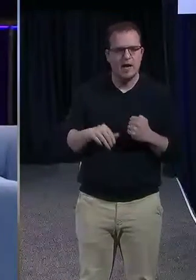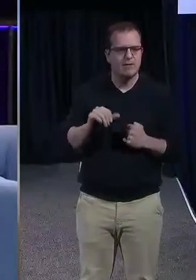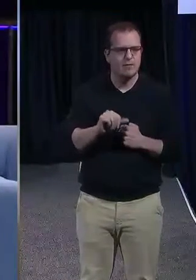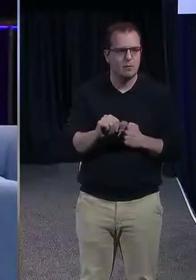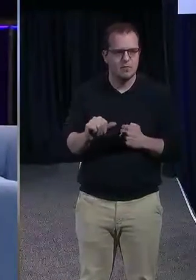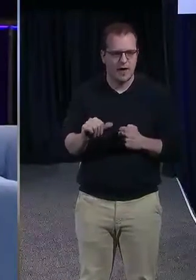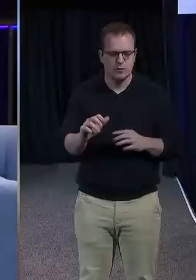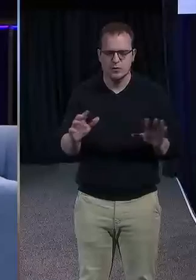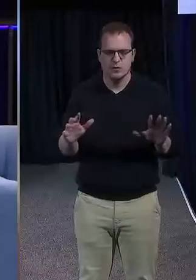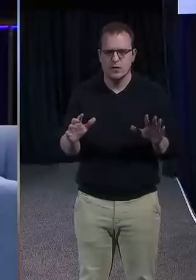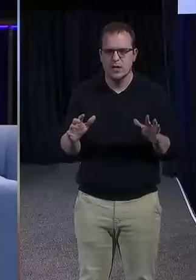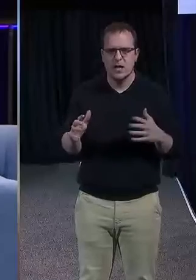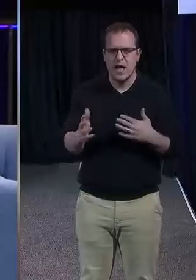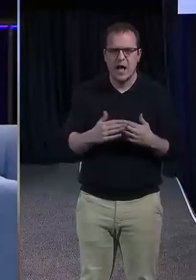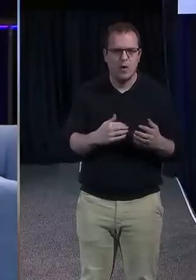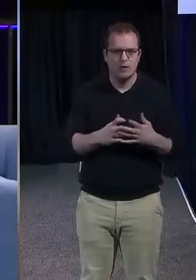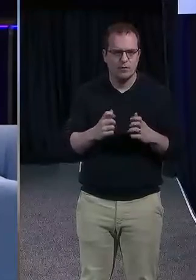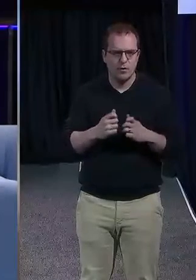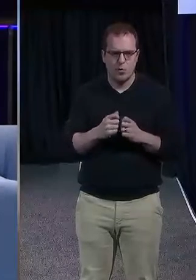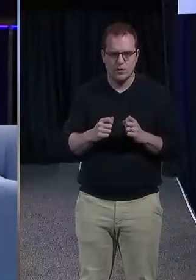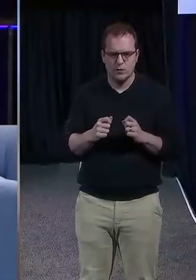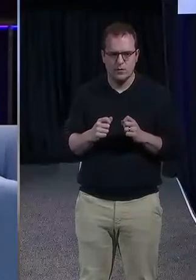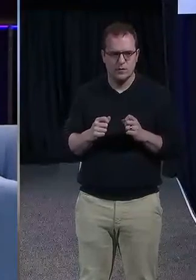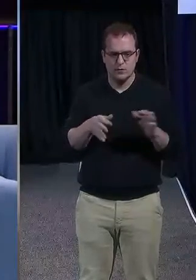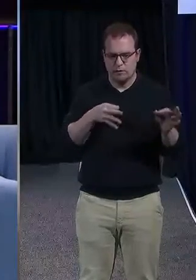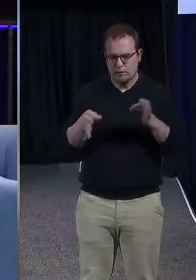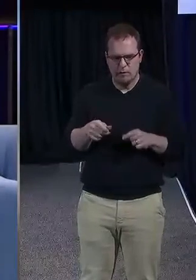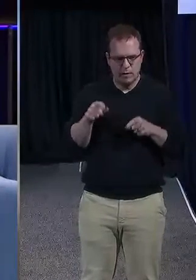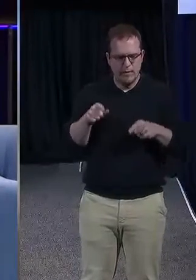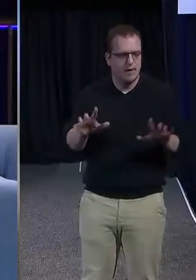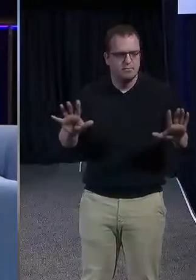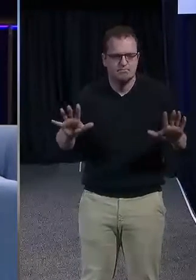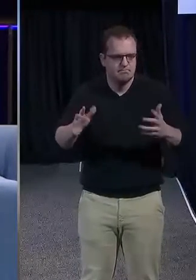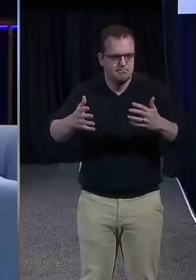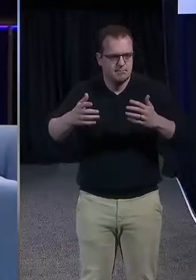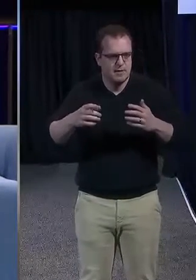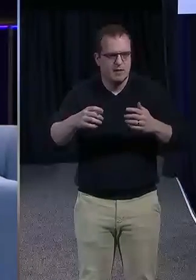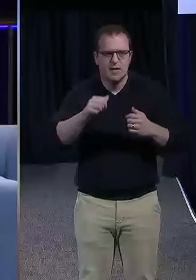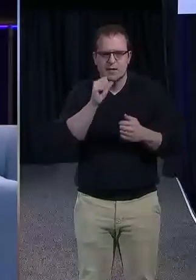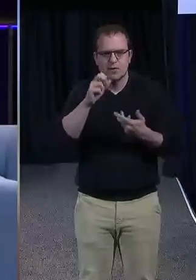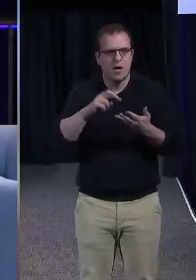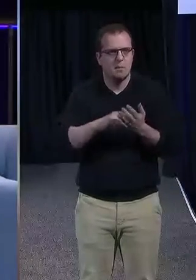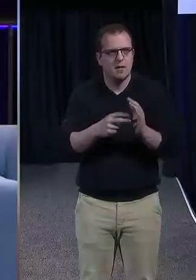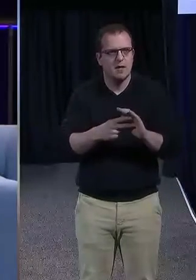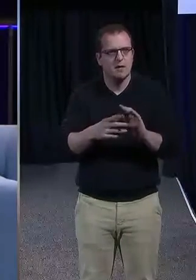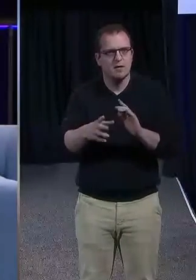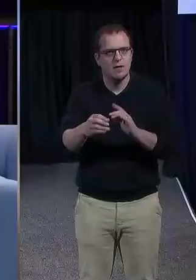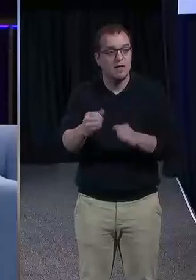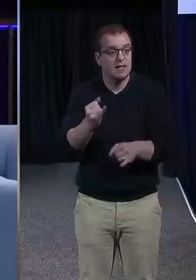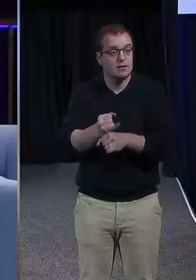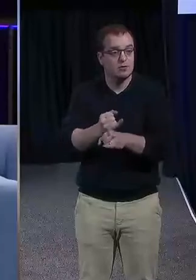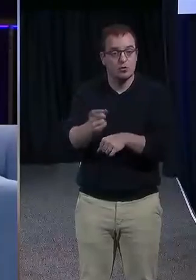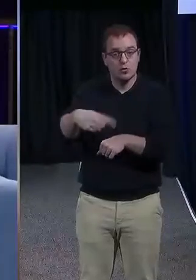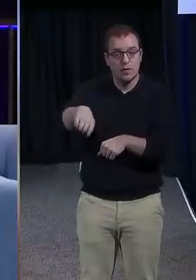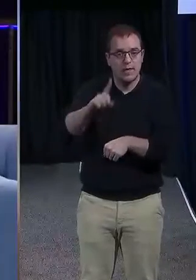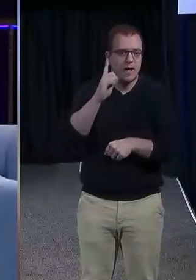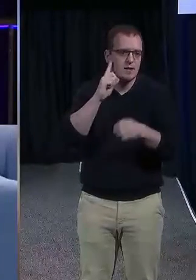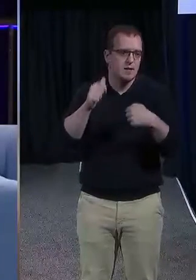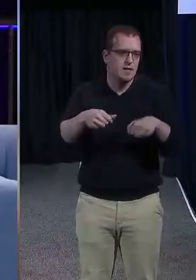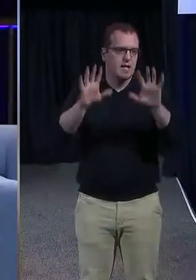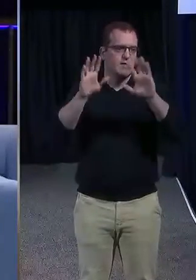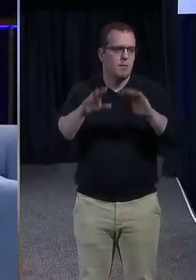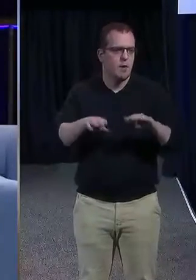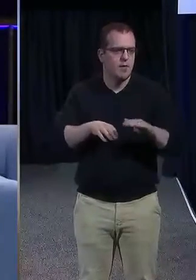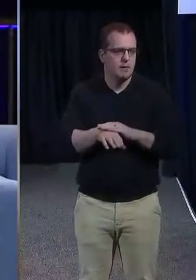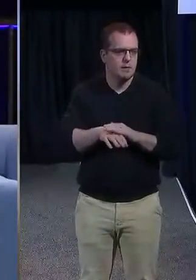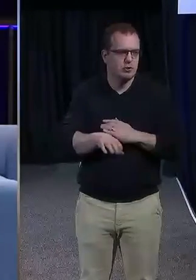we want to frame that, it does not mean that our institutions need to give up on their missions,